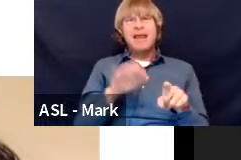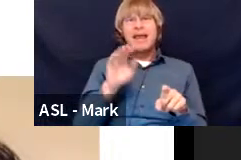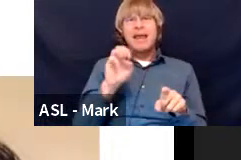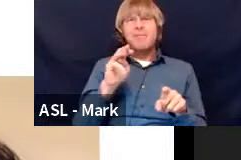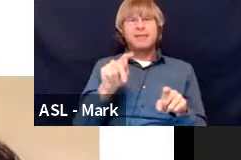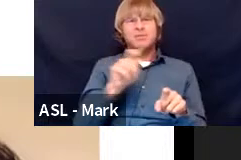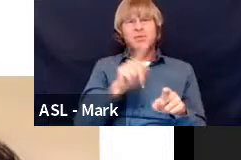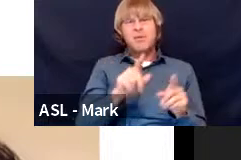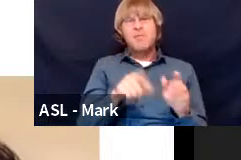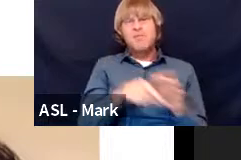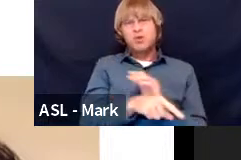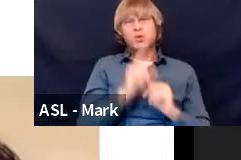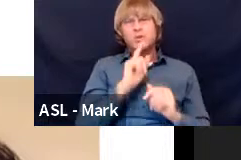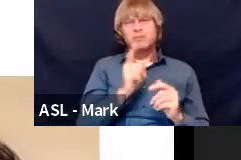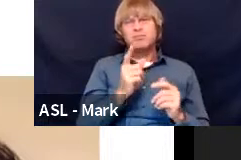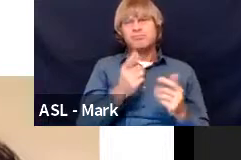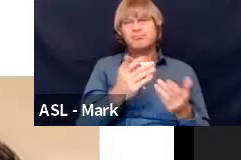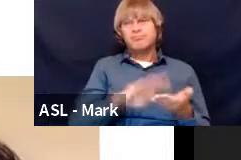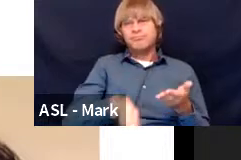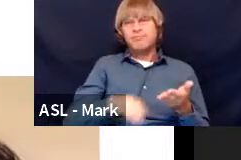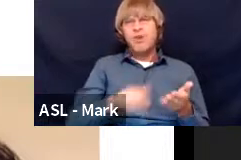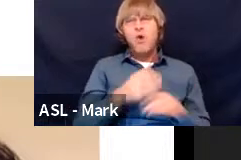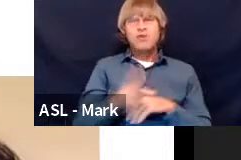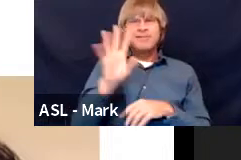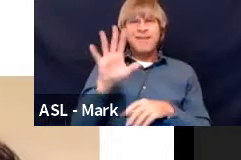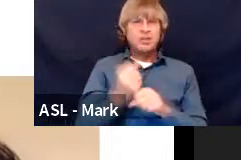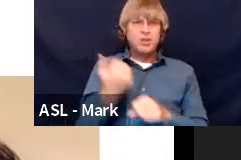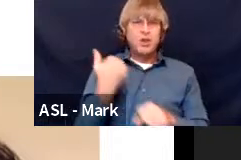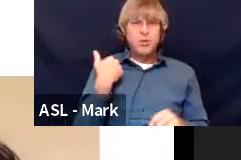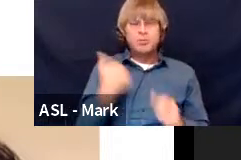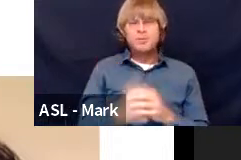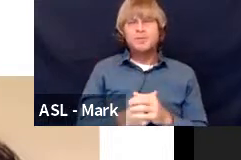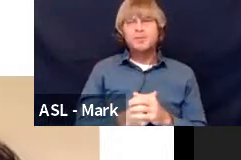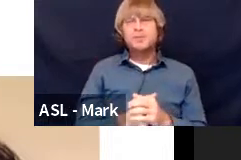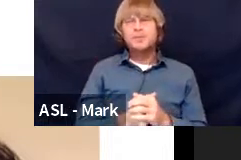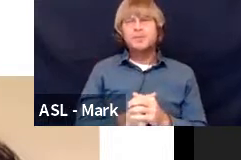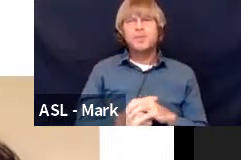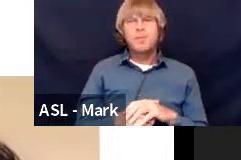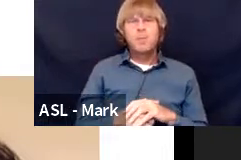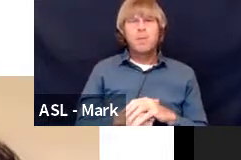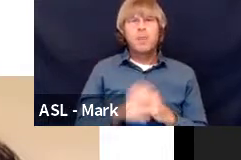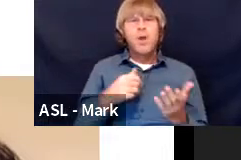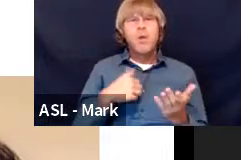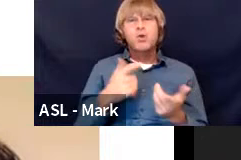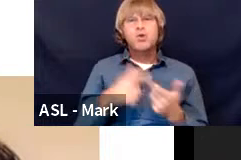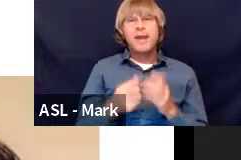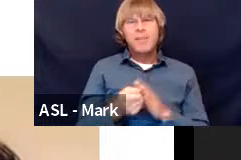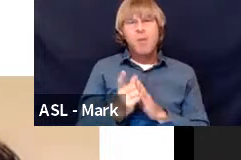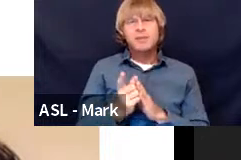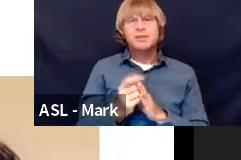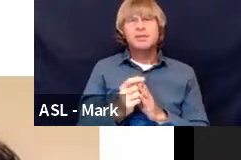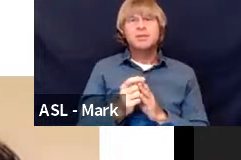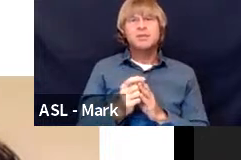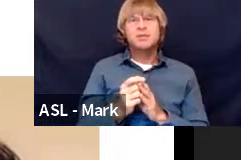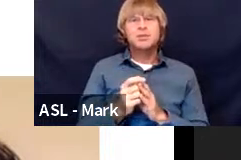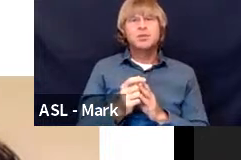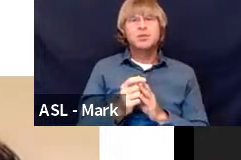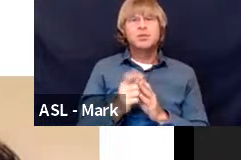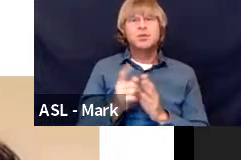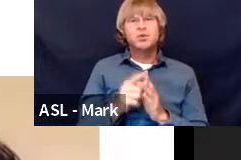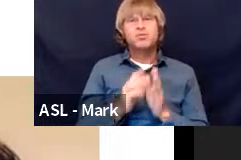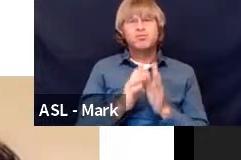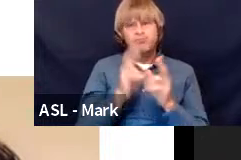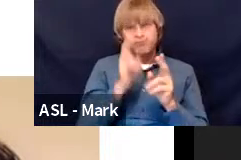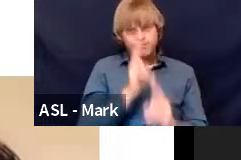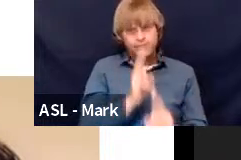Till's murderers were actually acquitted over 65 years ago. So I just want to take a moment to just give reverence to